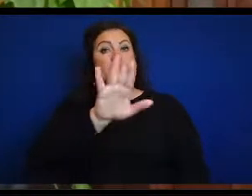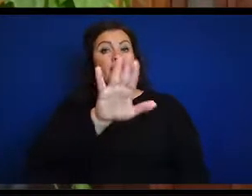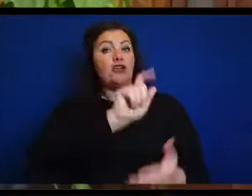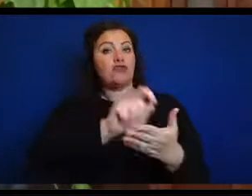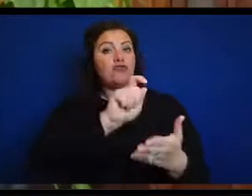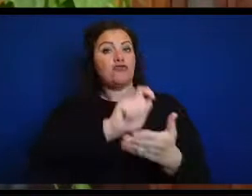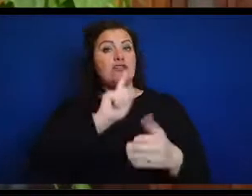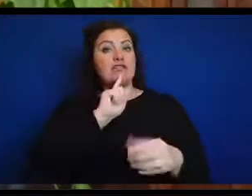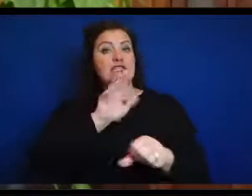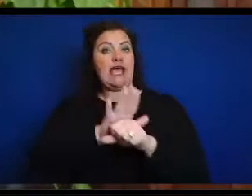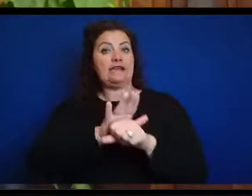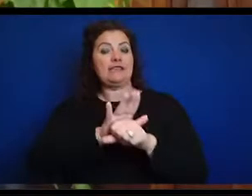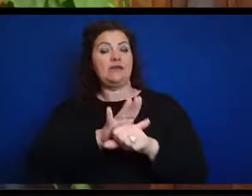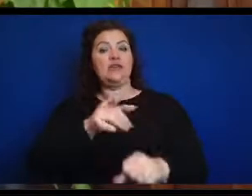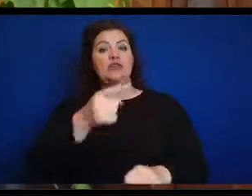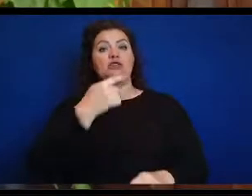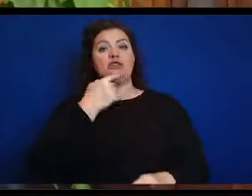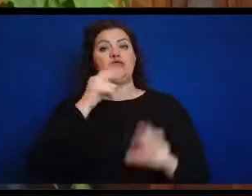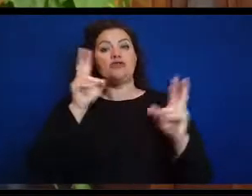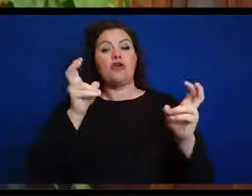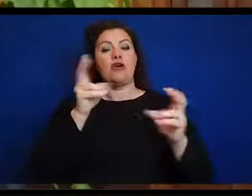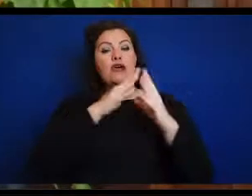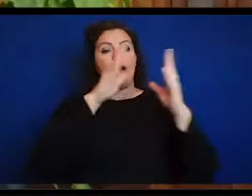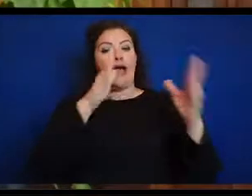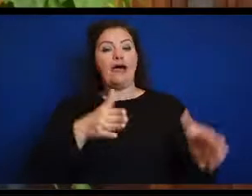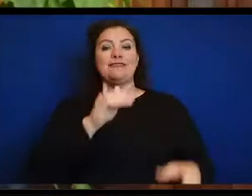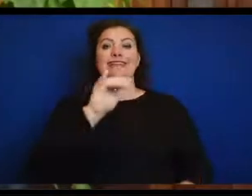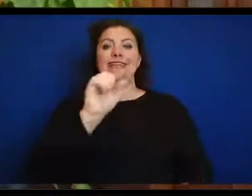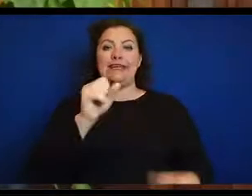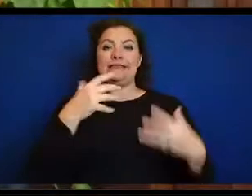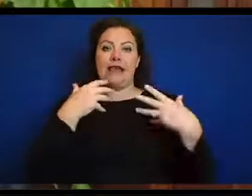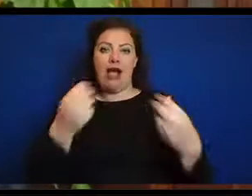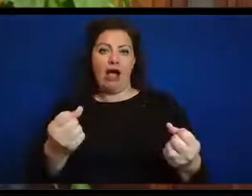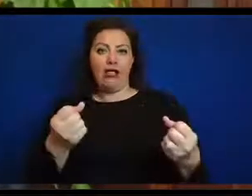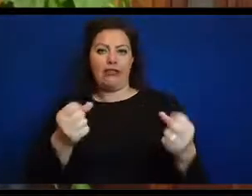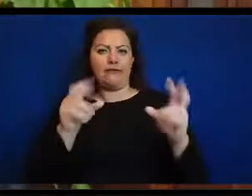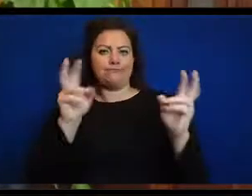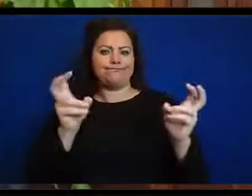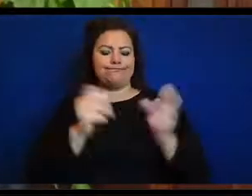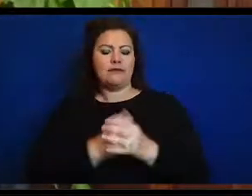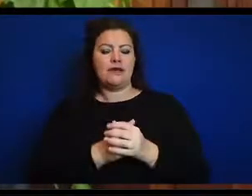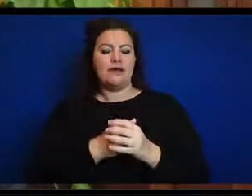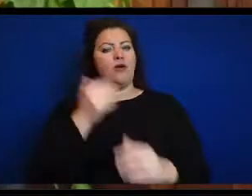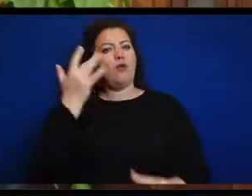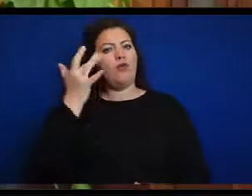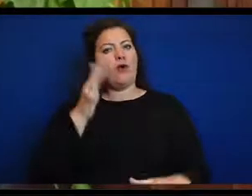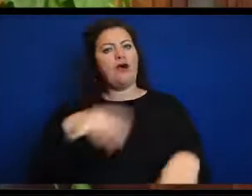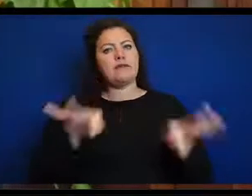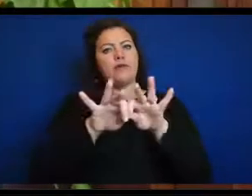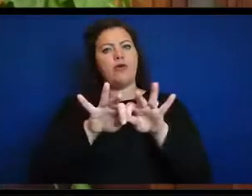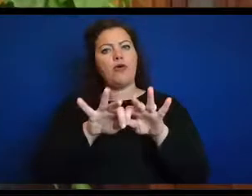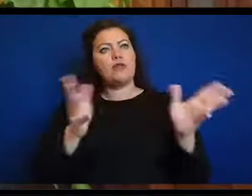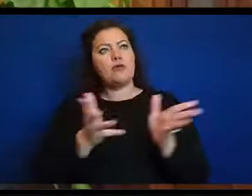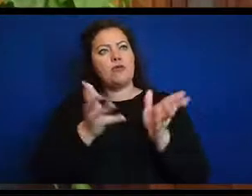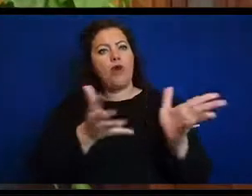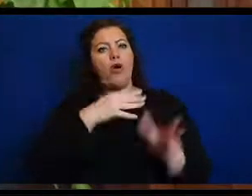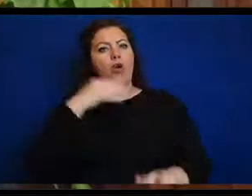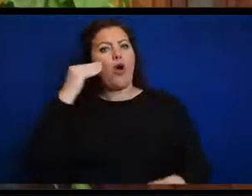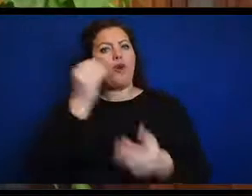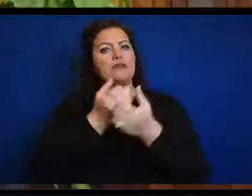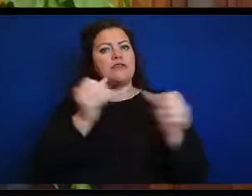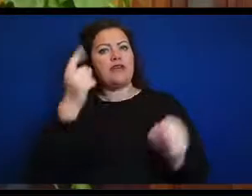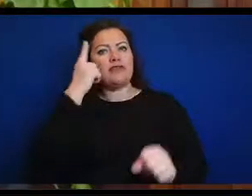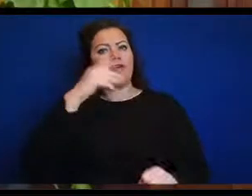that, quote, housing is health, unquote. Why is it important for us to promote home safety for